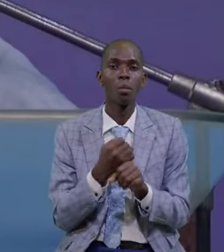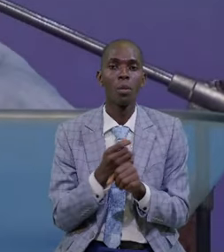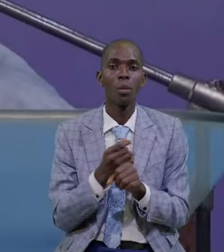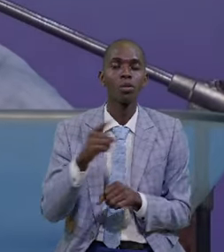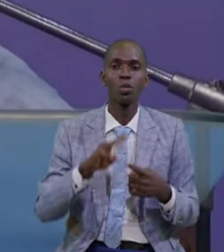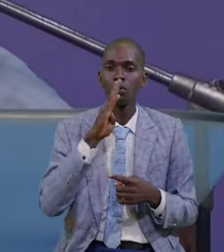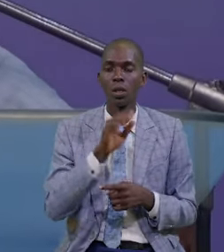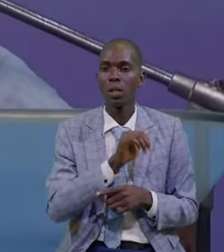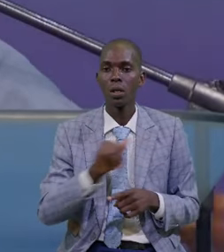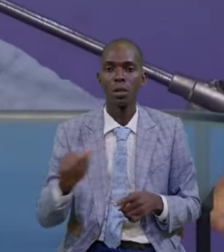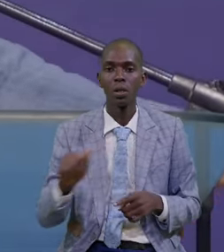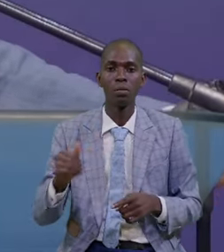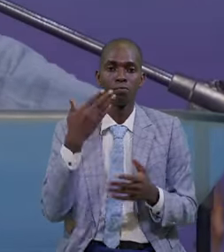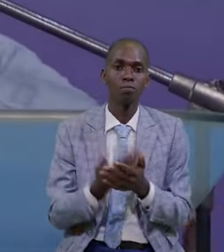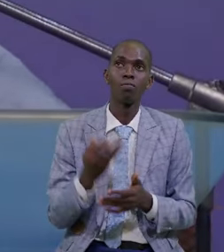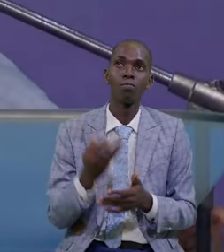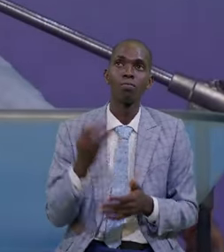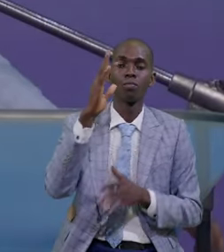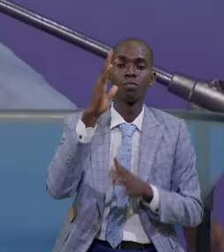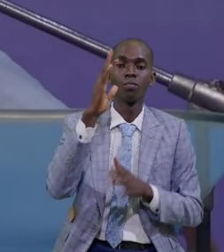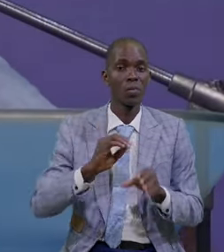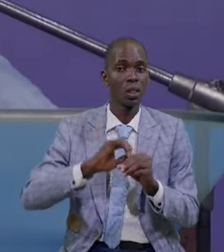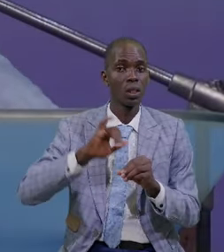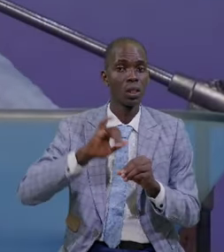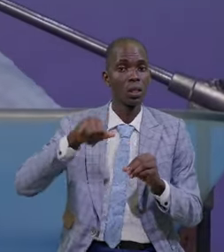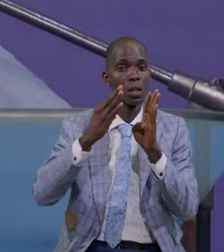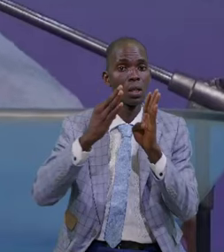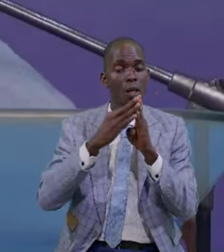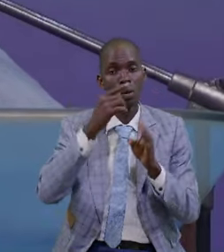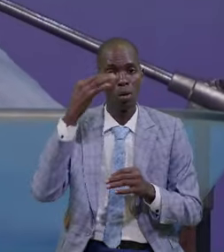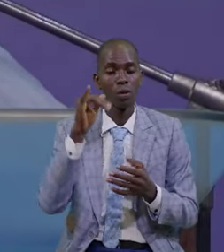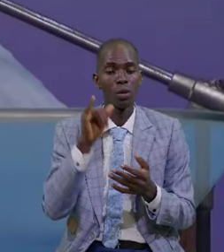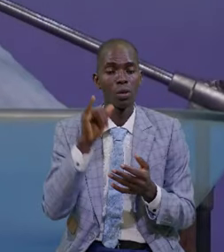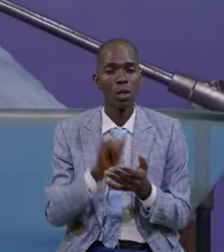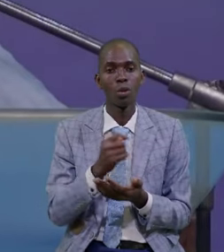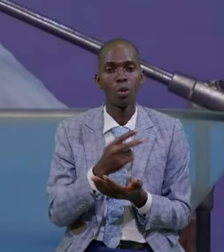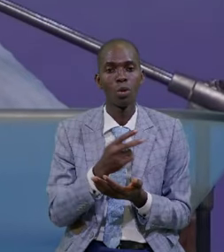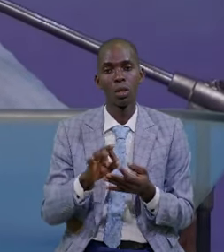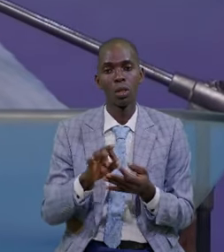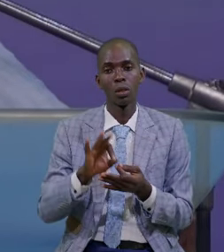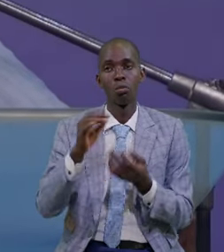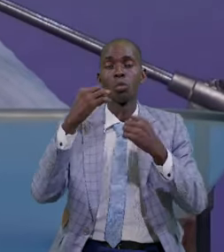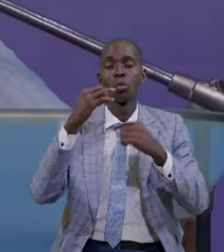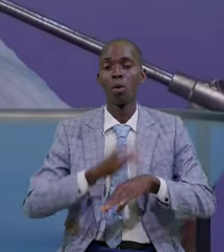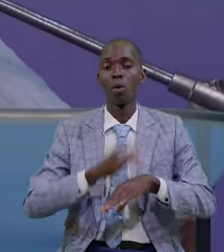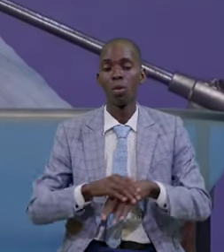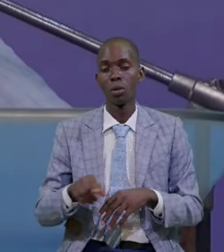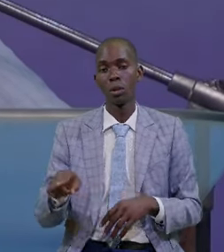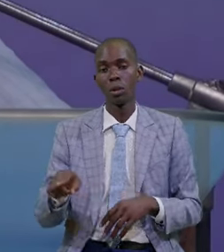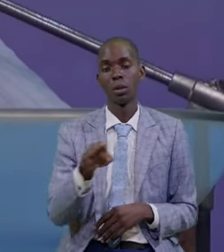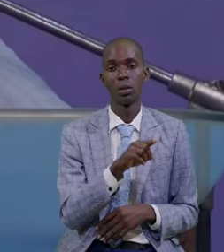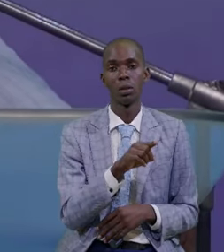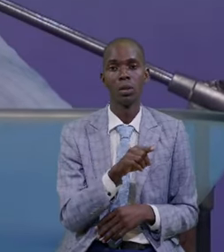in Jerusalem. And because of that, the Holy Ghost coming upon them, the